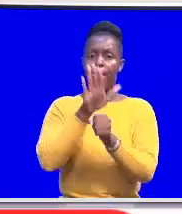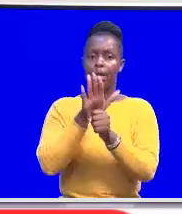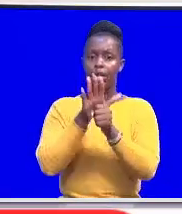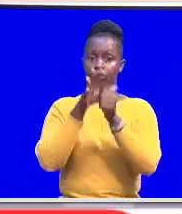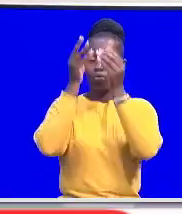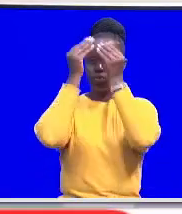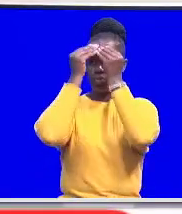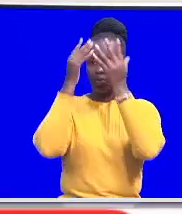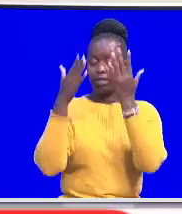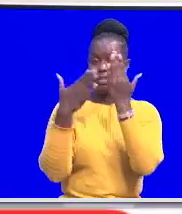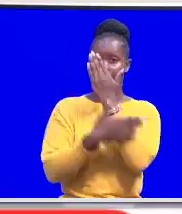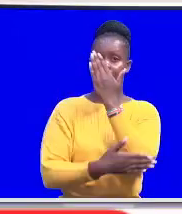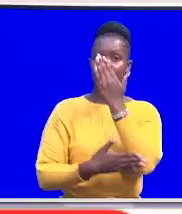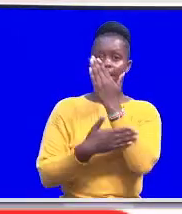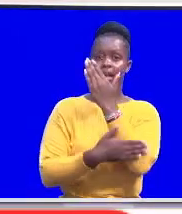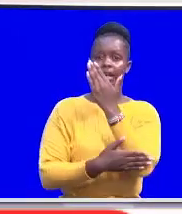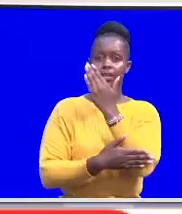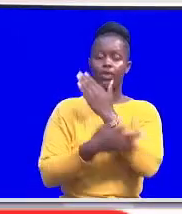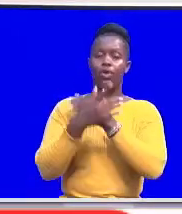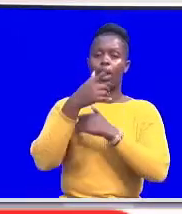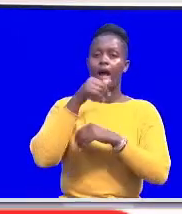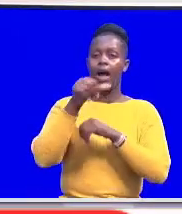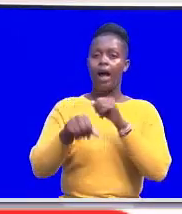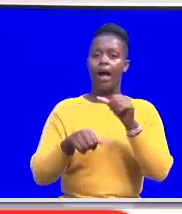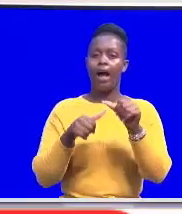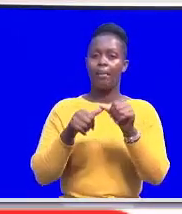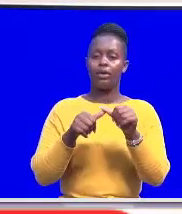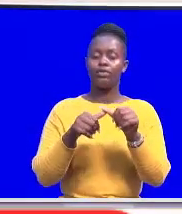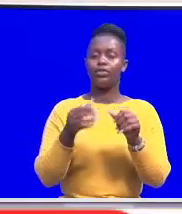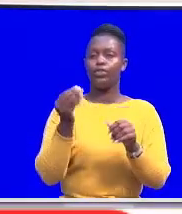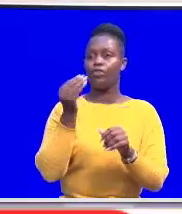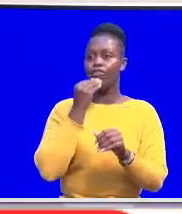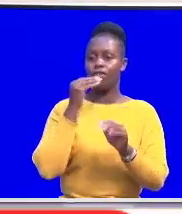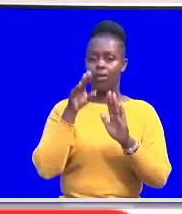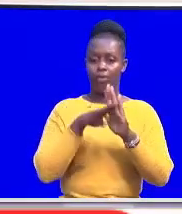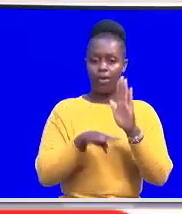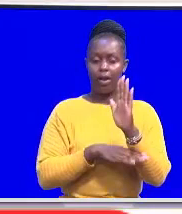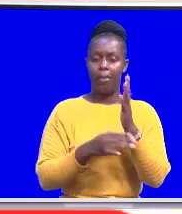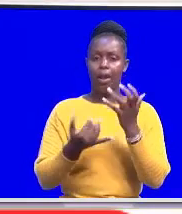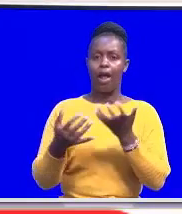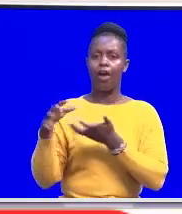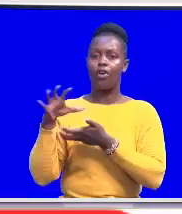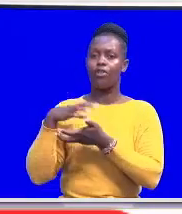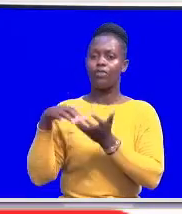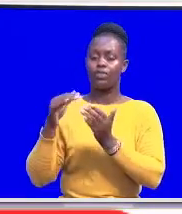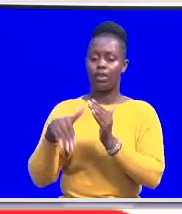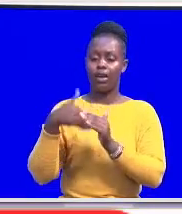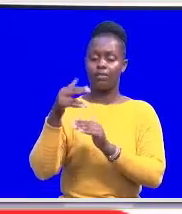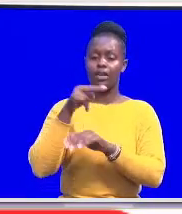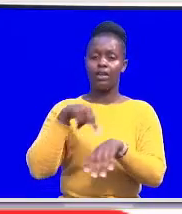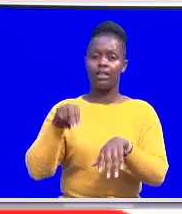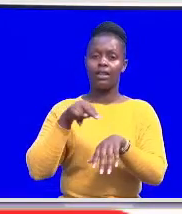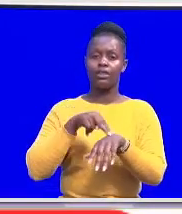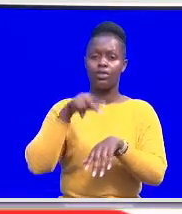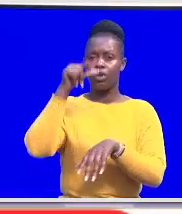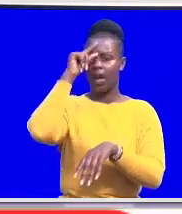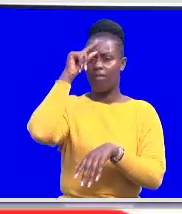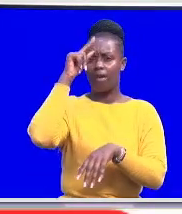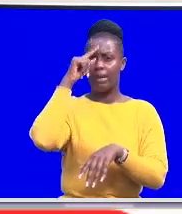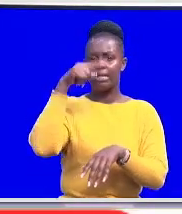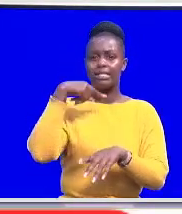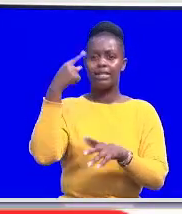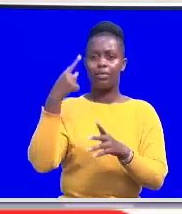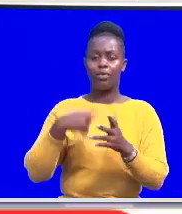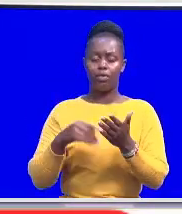in the country depending on the school feeding program have been thrown into a state of confusion after the national government initiated plans to scrap